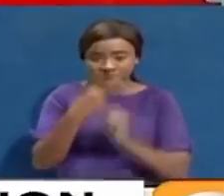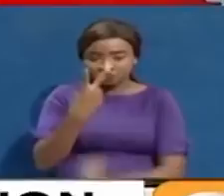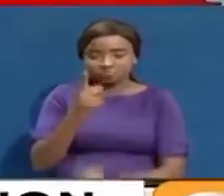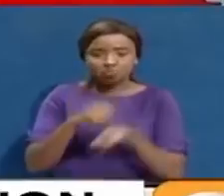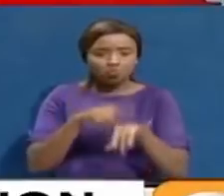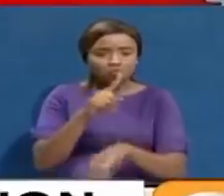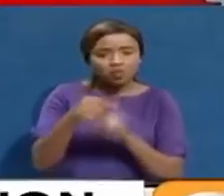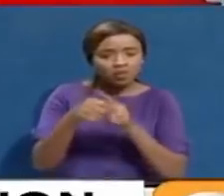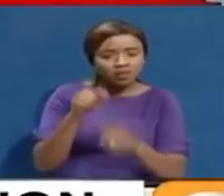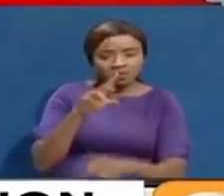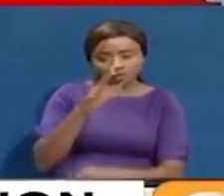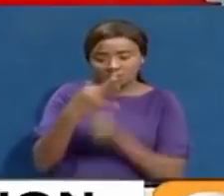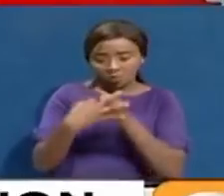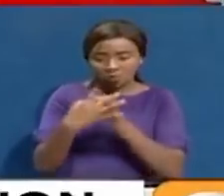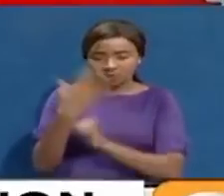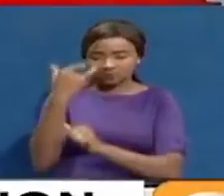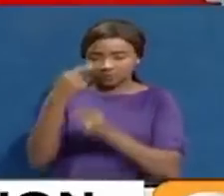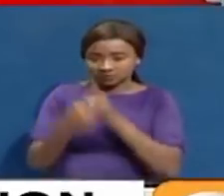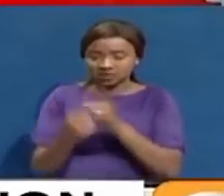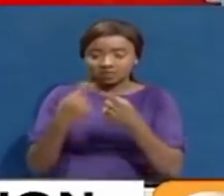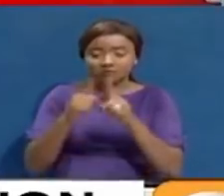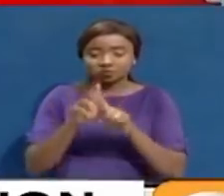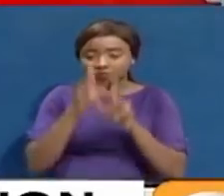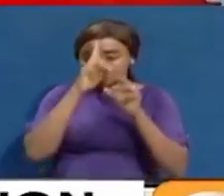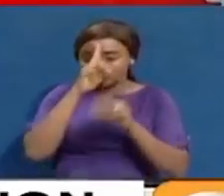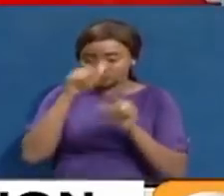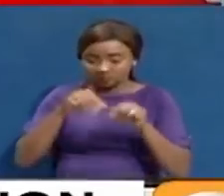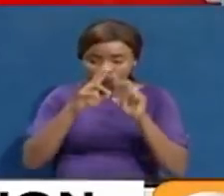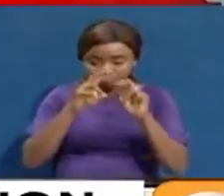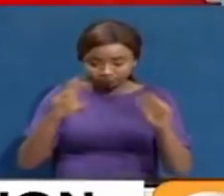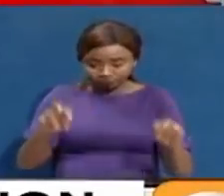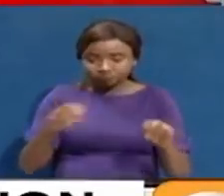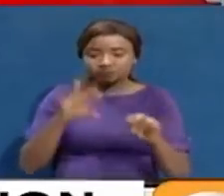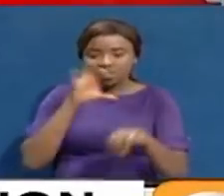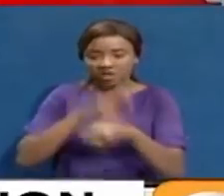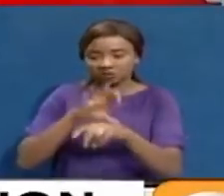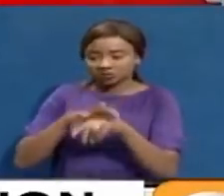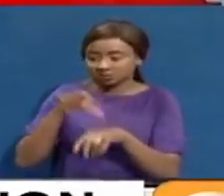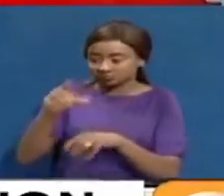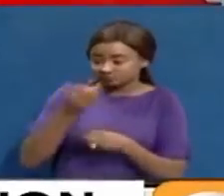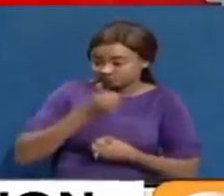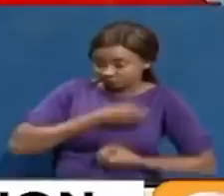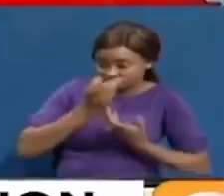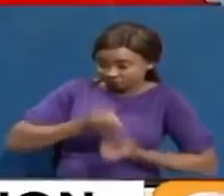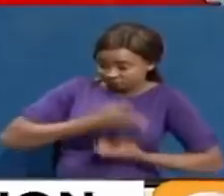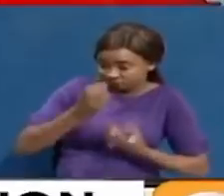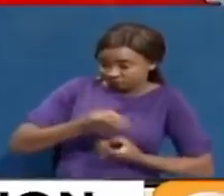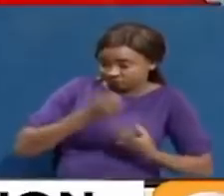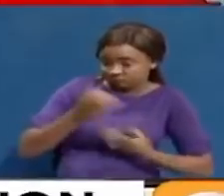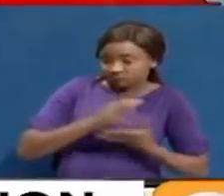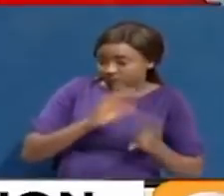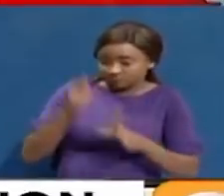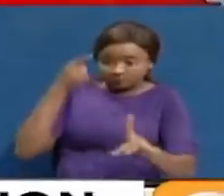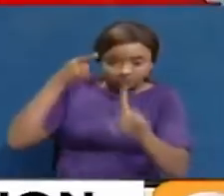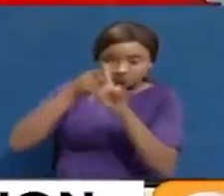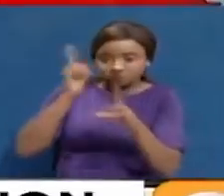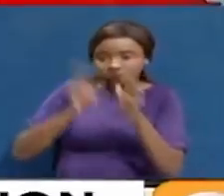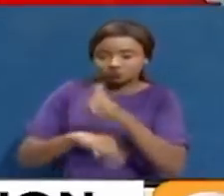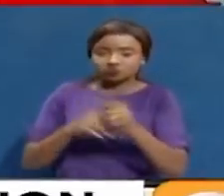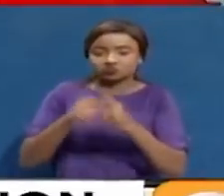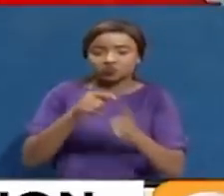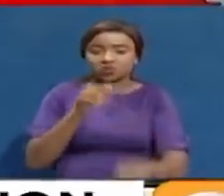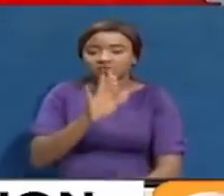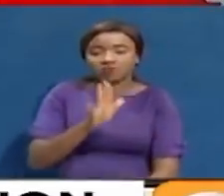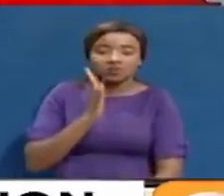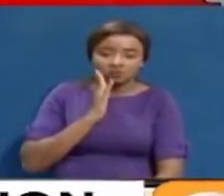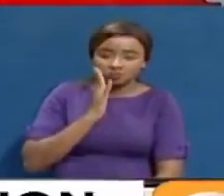August last year. Detectives have since obtained the confession from Mercy Wangari, detailing her motive for killing her